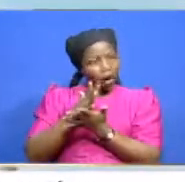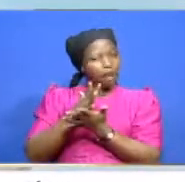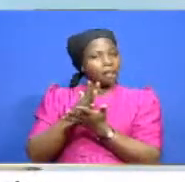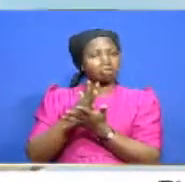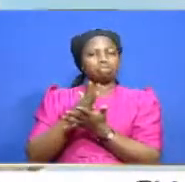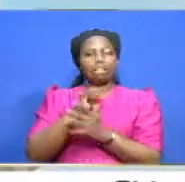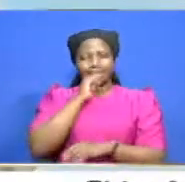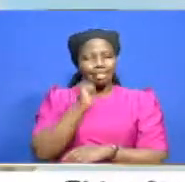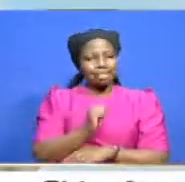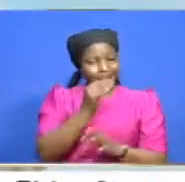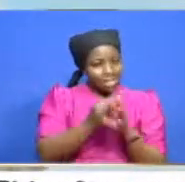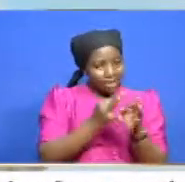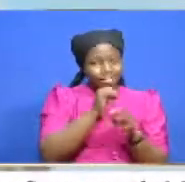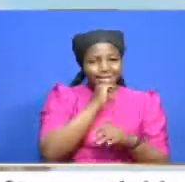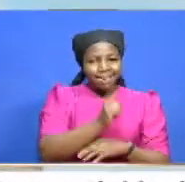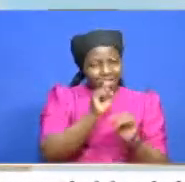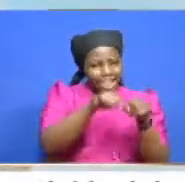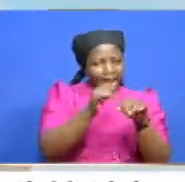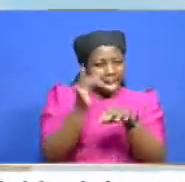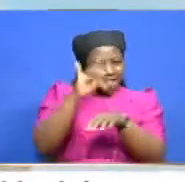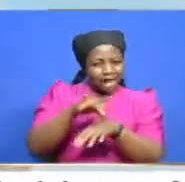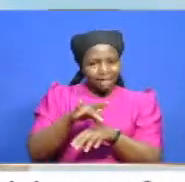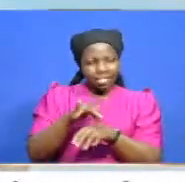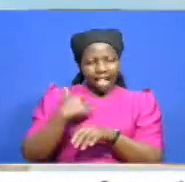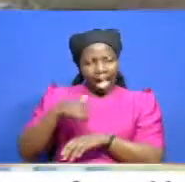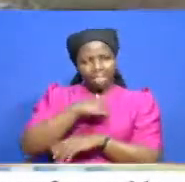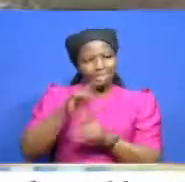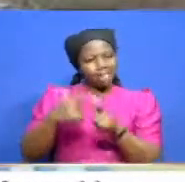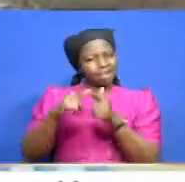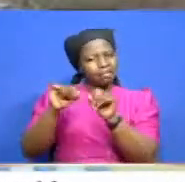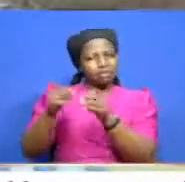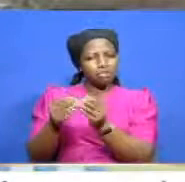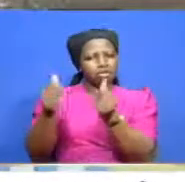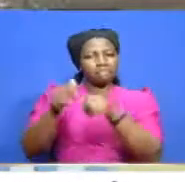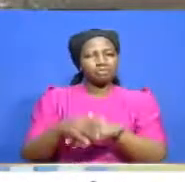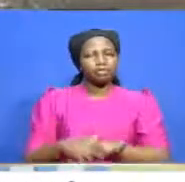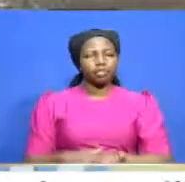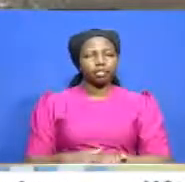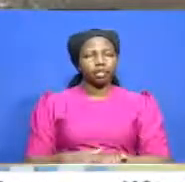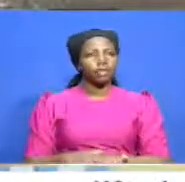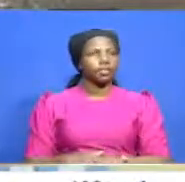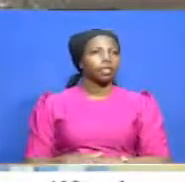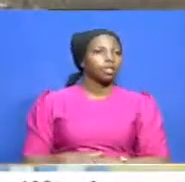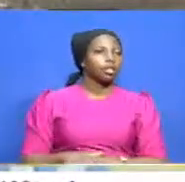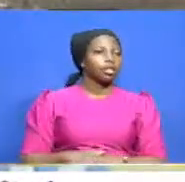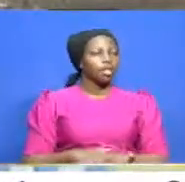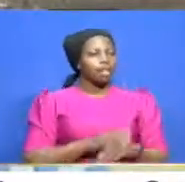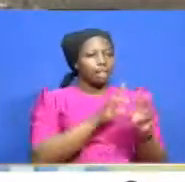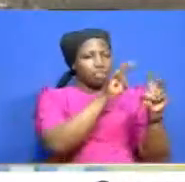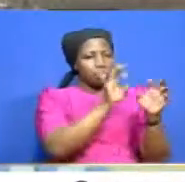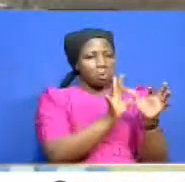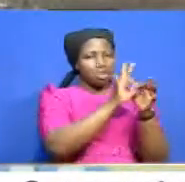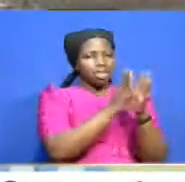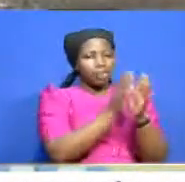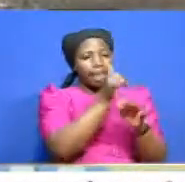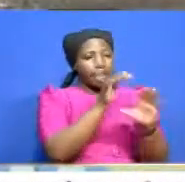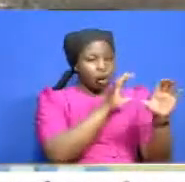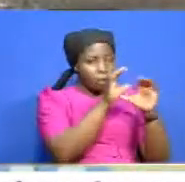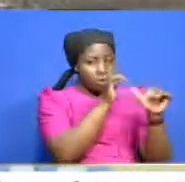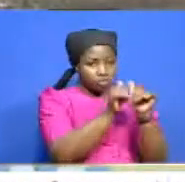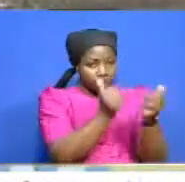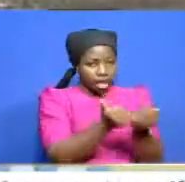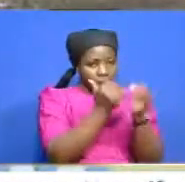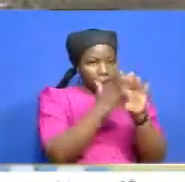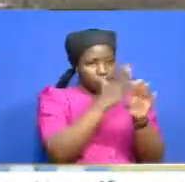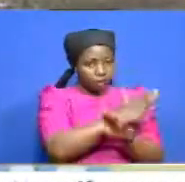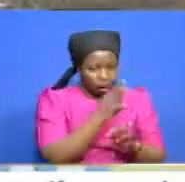then we can sort it out. Mm. Yeah. The issue ties to what was, the conversation that was happening initially on whether to allow only